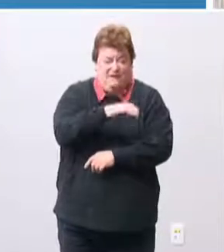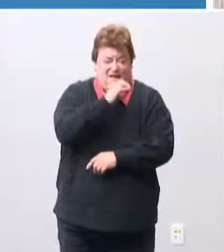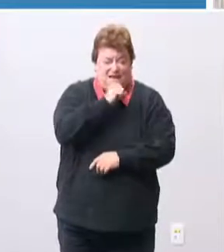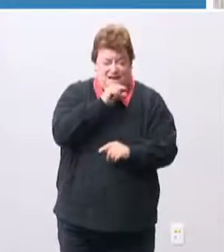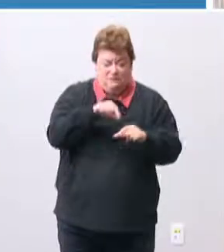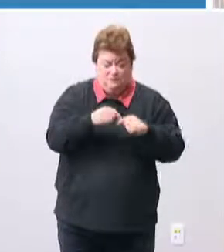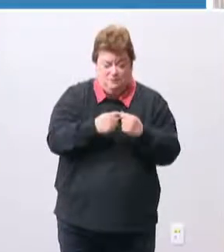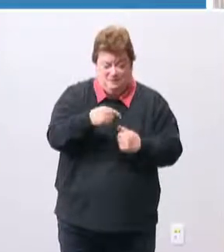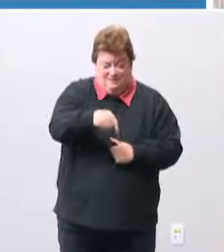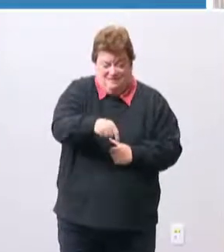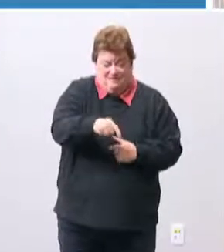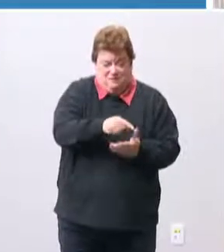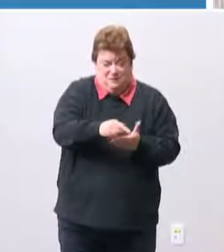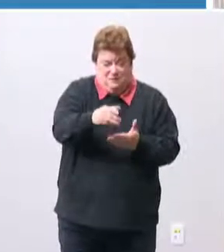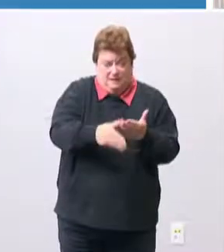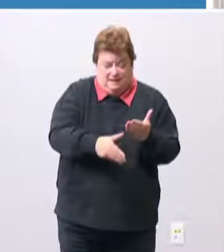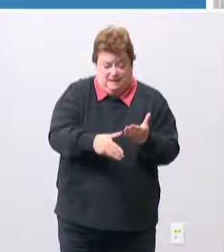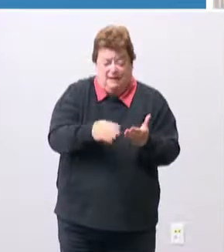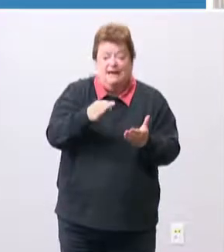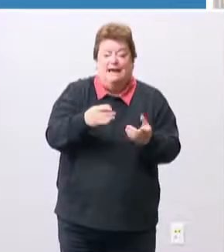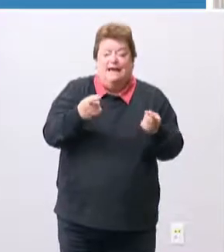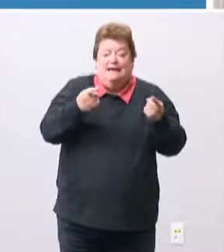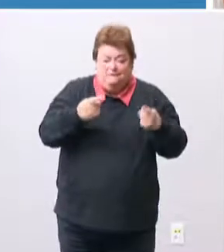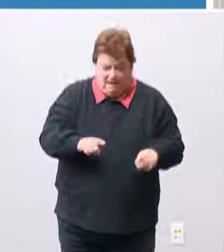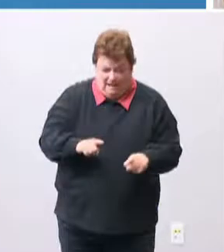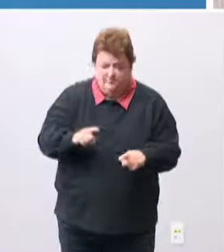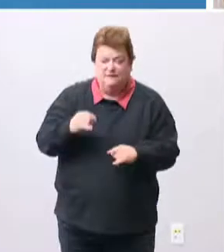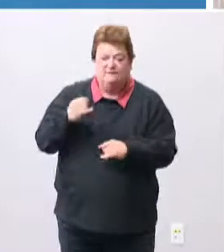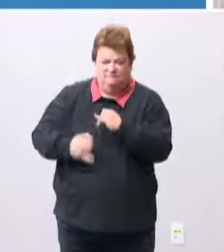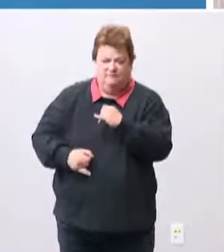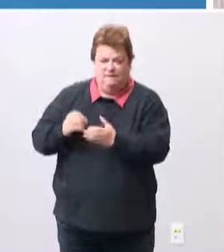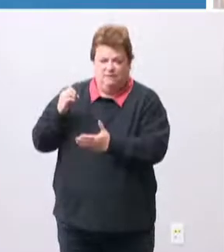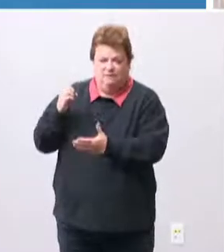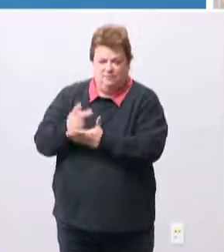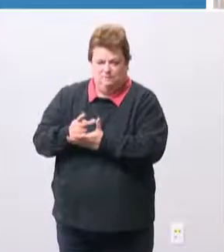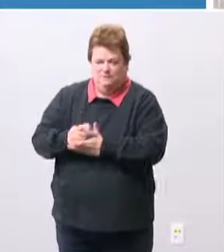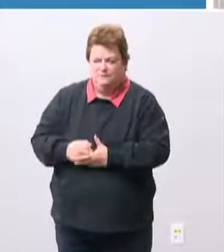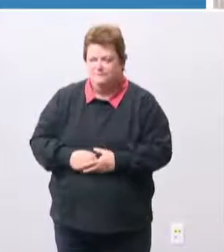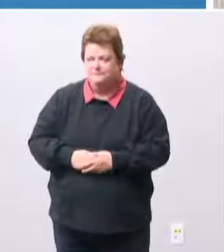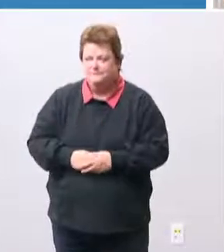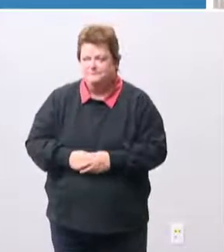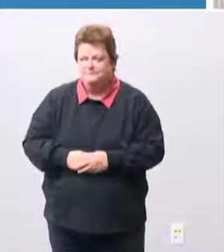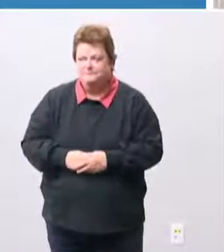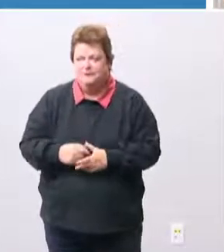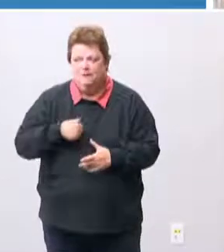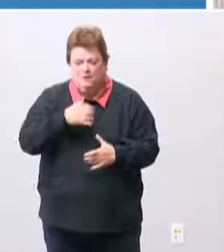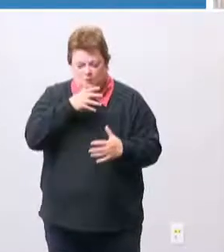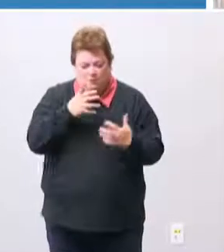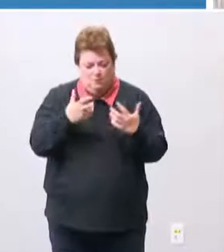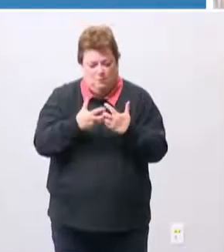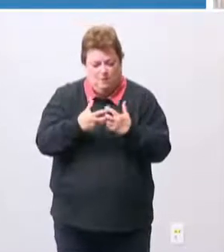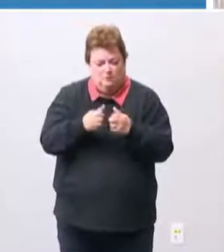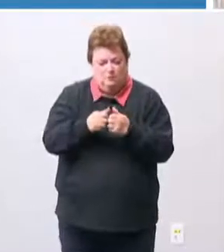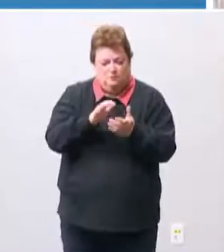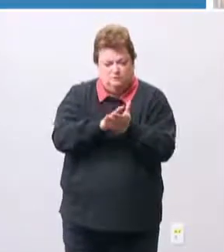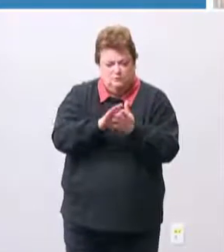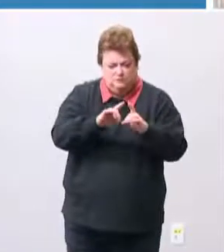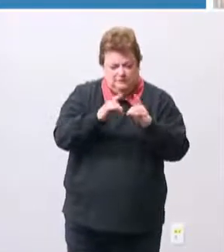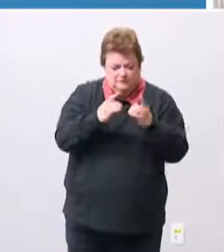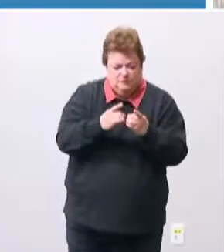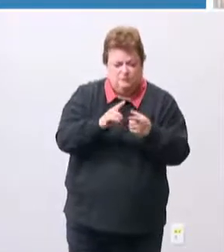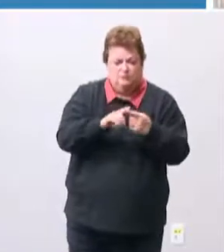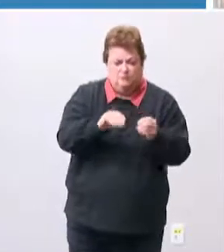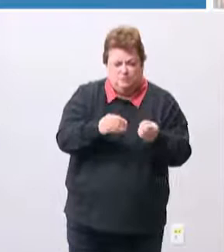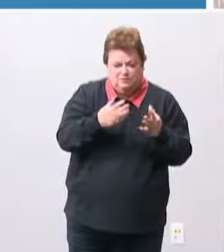this weekend, if all the final approval is received. We'll be partnering with school districts to host